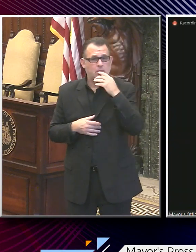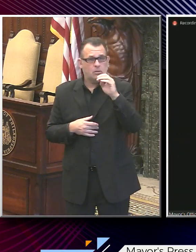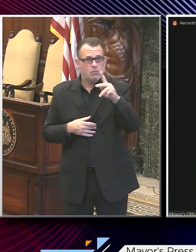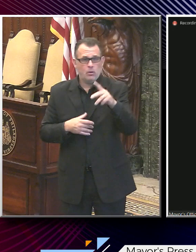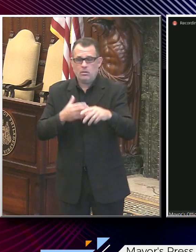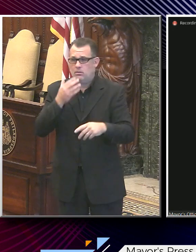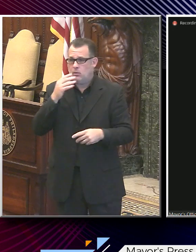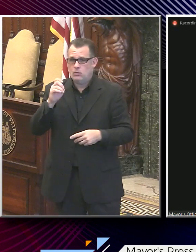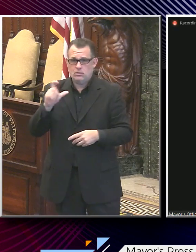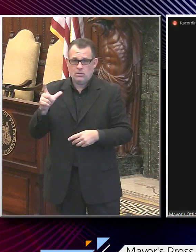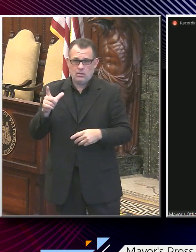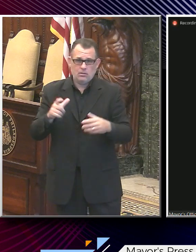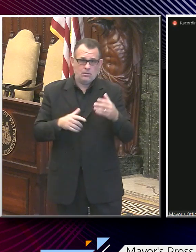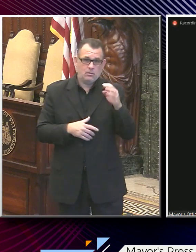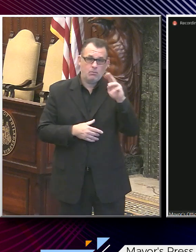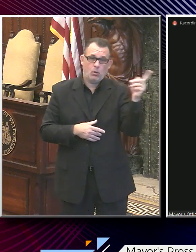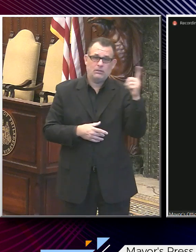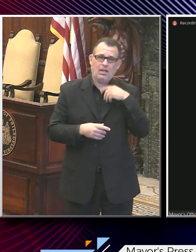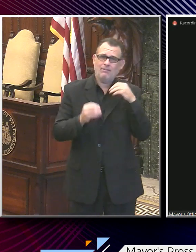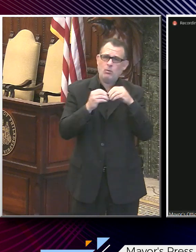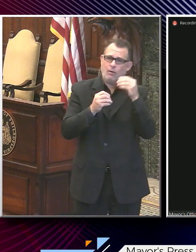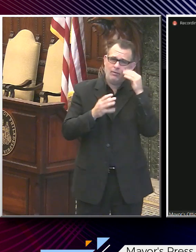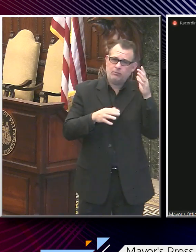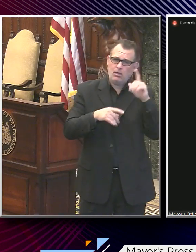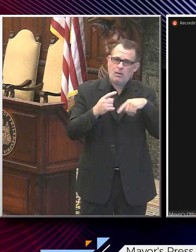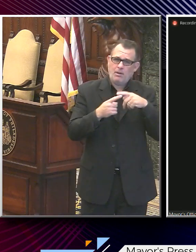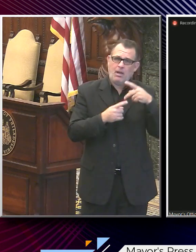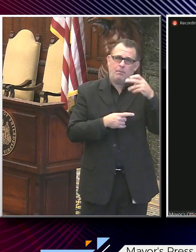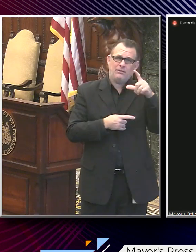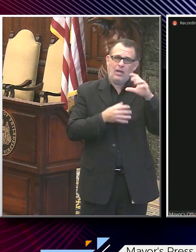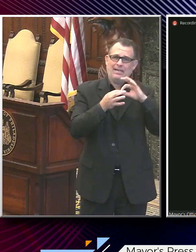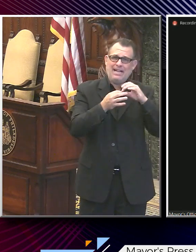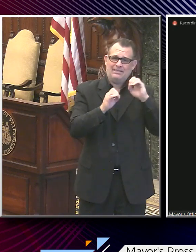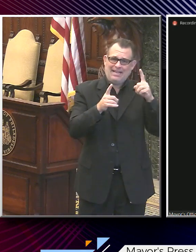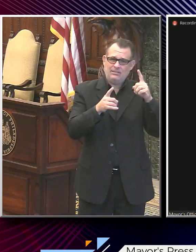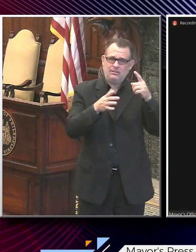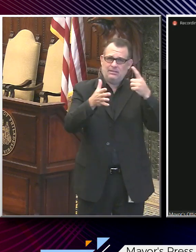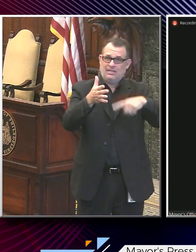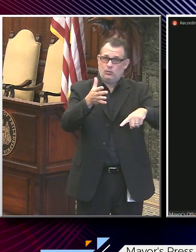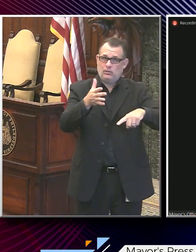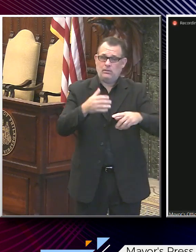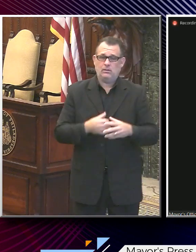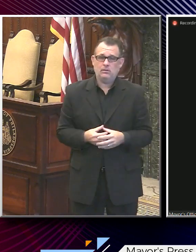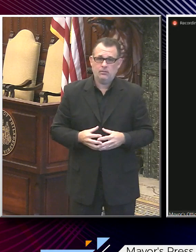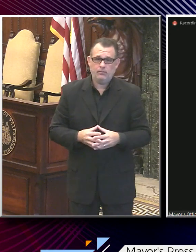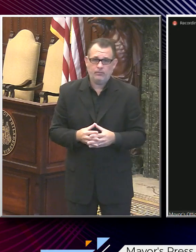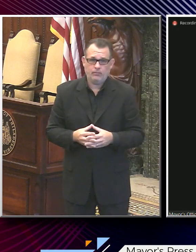said, we will have more on PHL Connected next week. Let's go now to